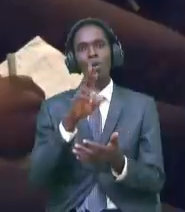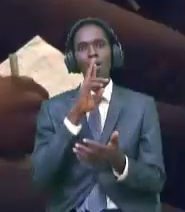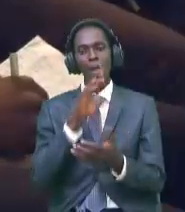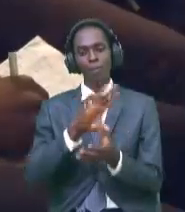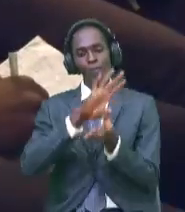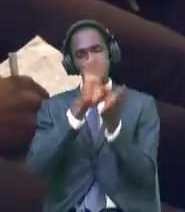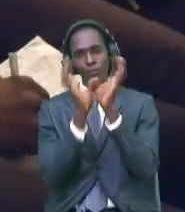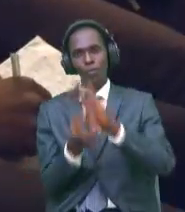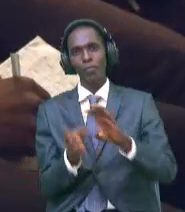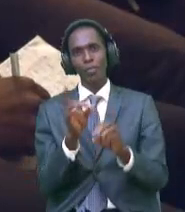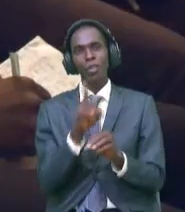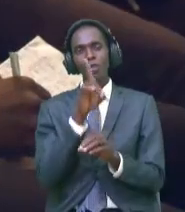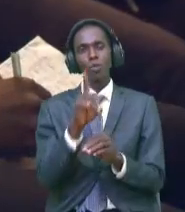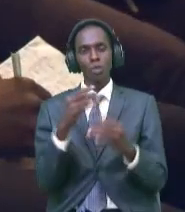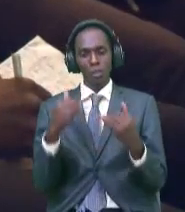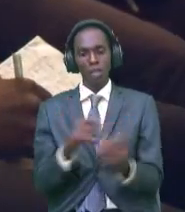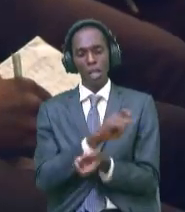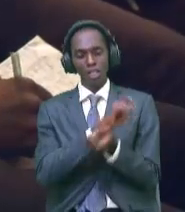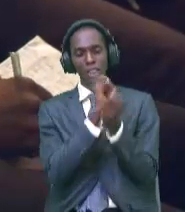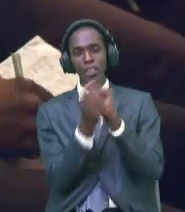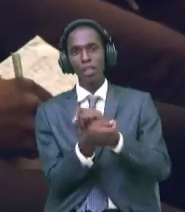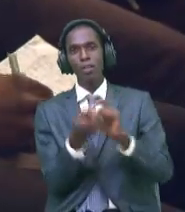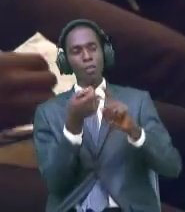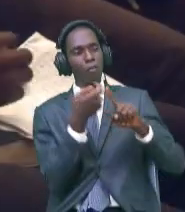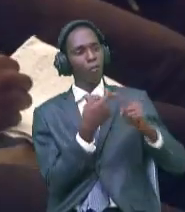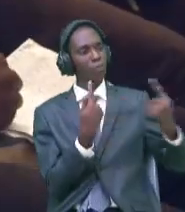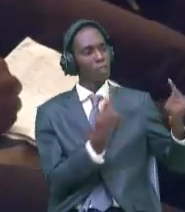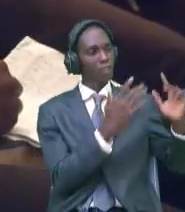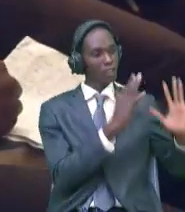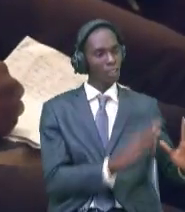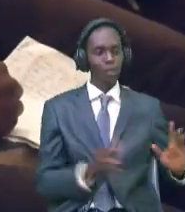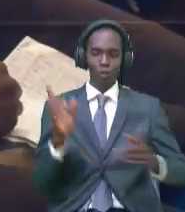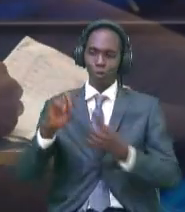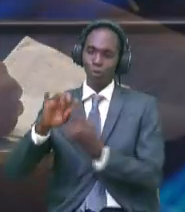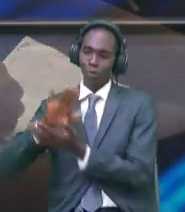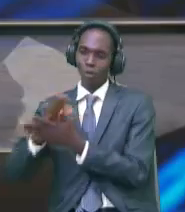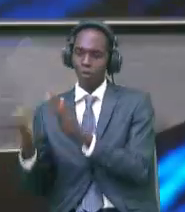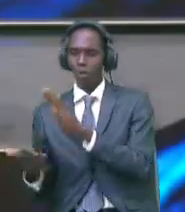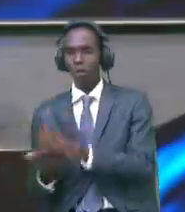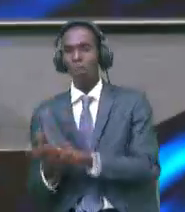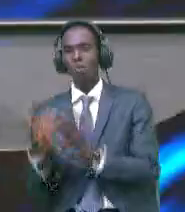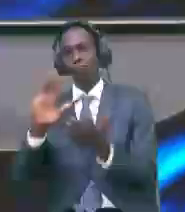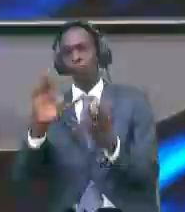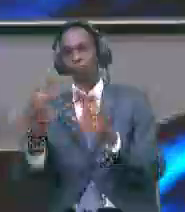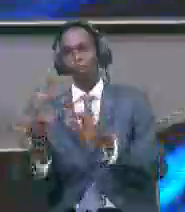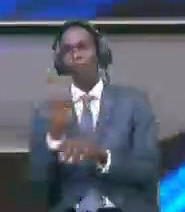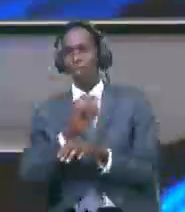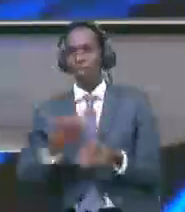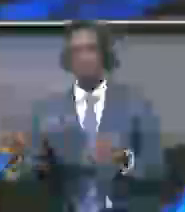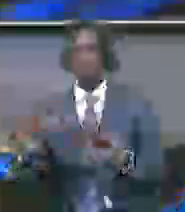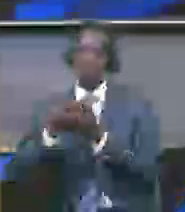you turn from being a sinner to being a saint. Saints